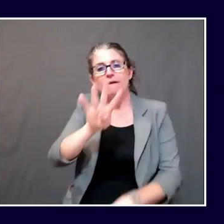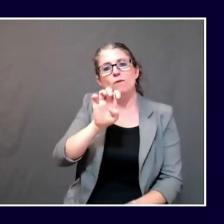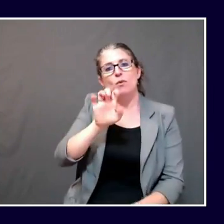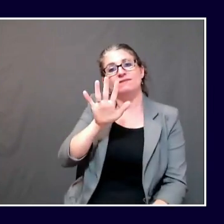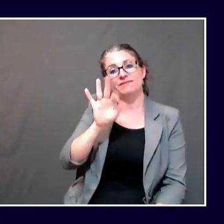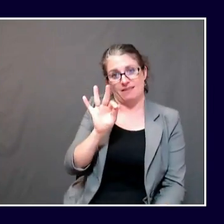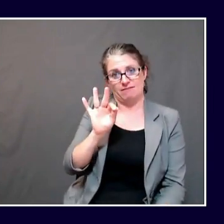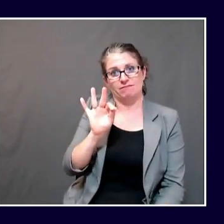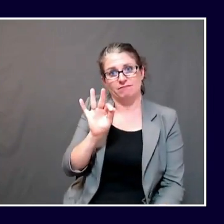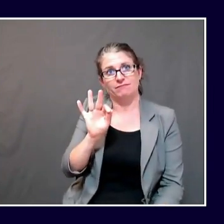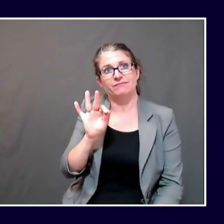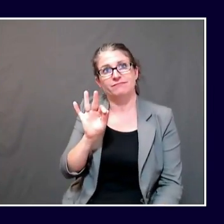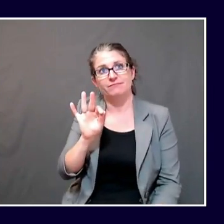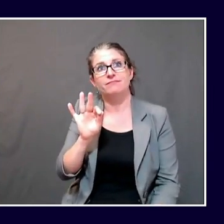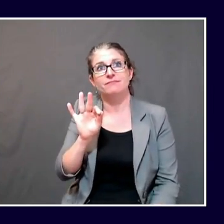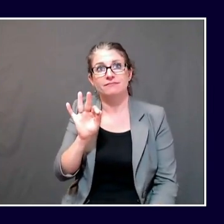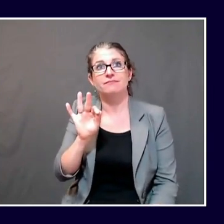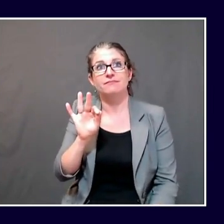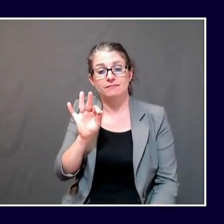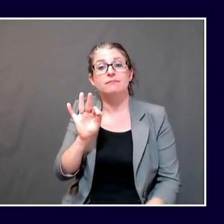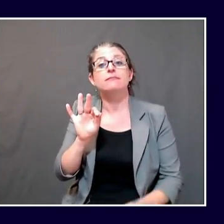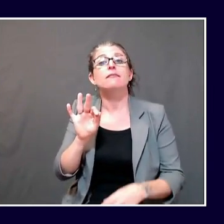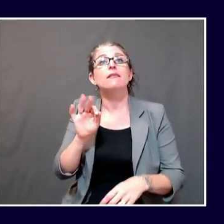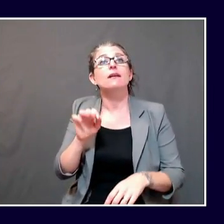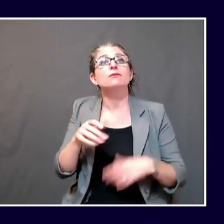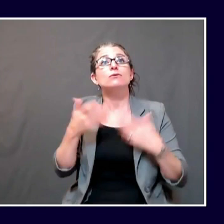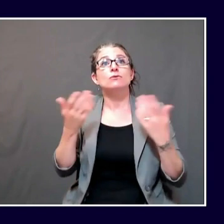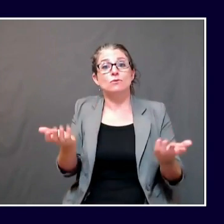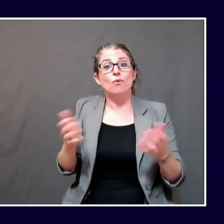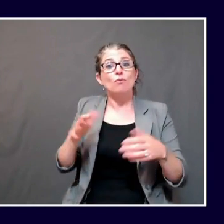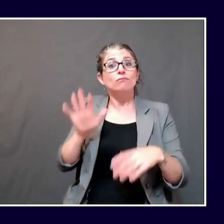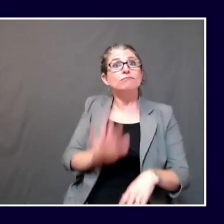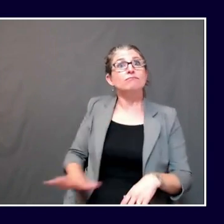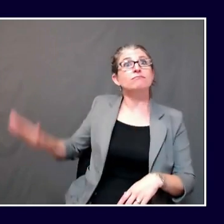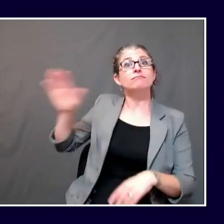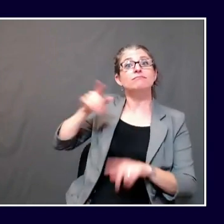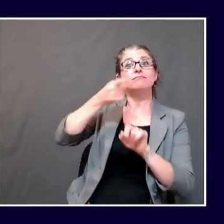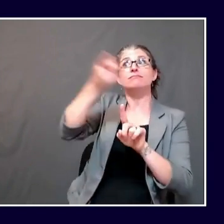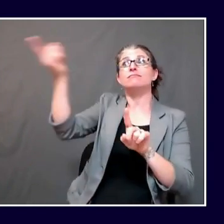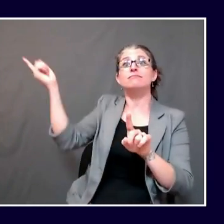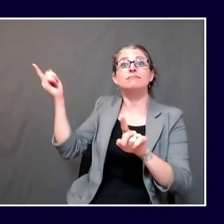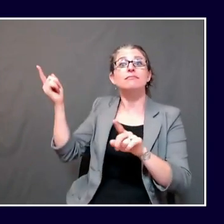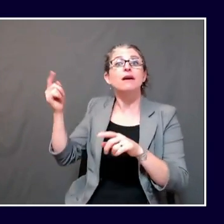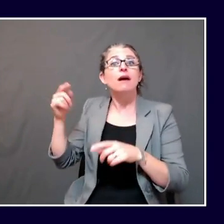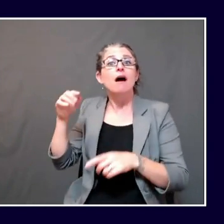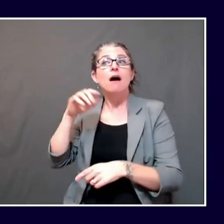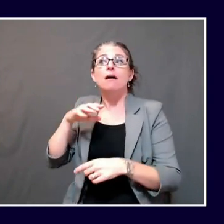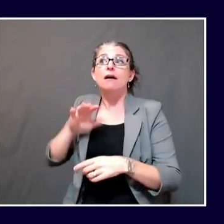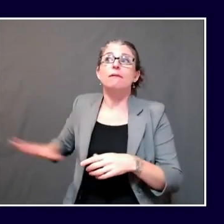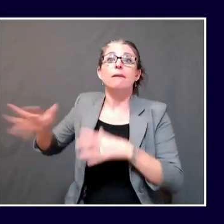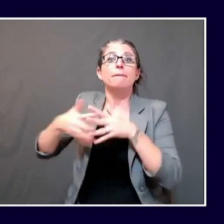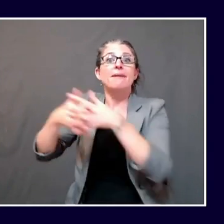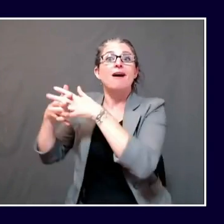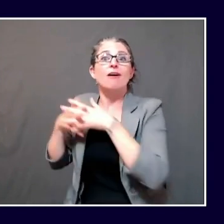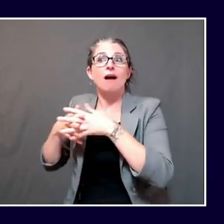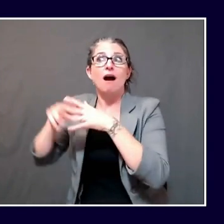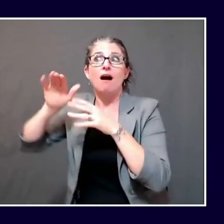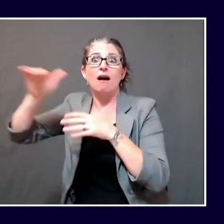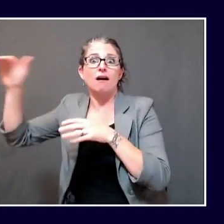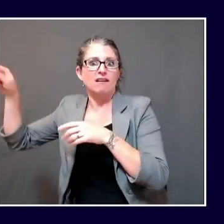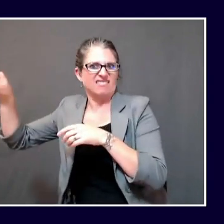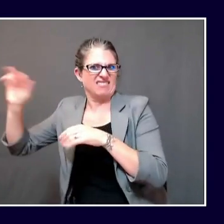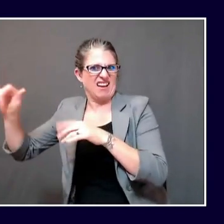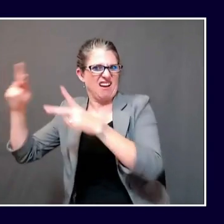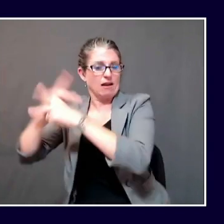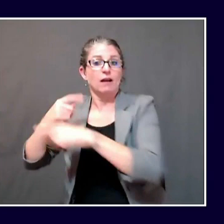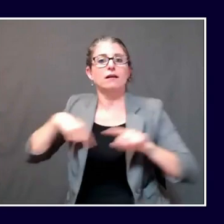every 100,000 across the country. As I mentioned a moment ago, sadly, there have been 142 individuals who